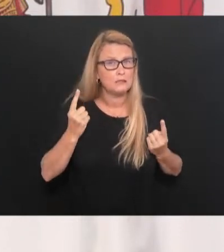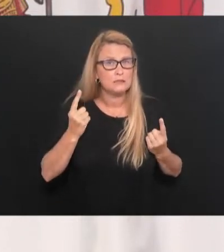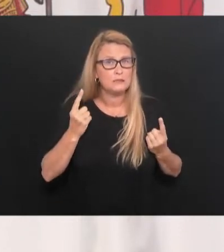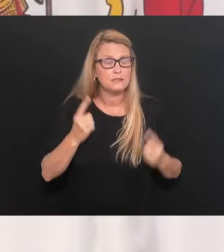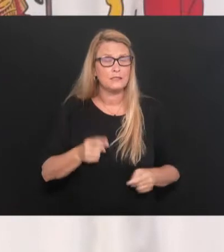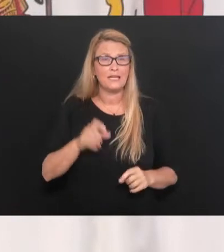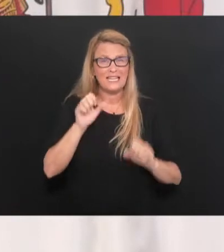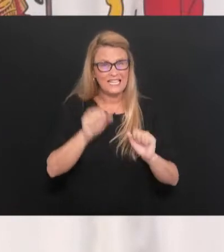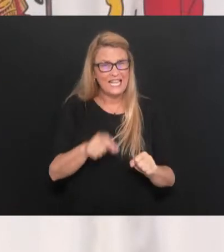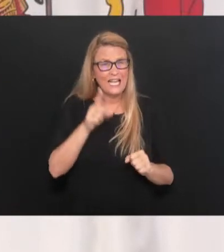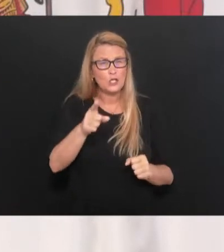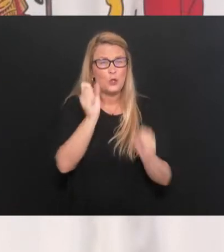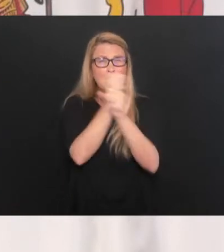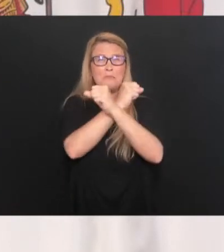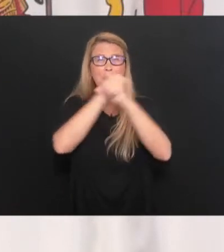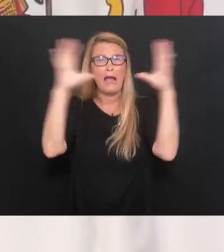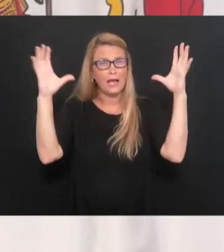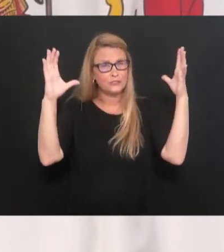imagine